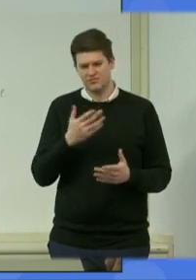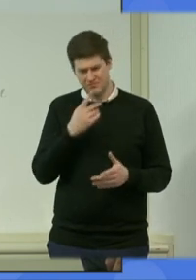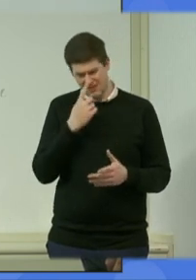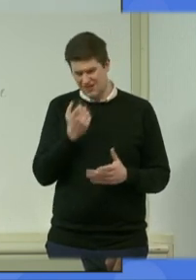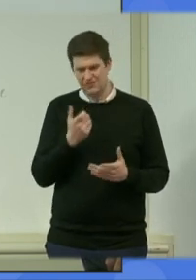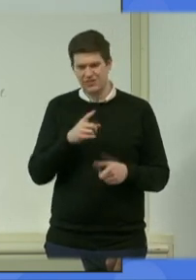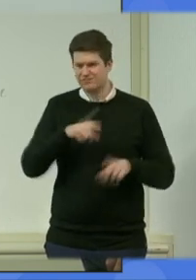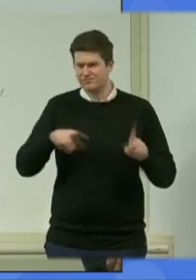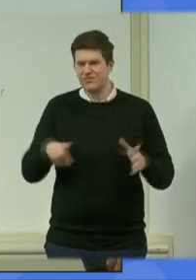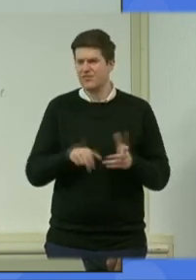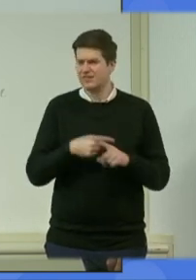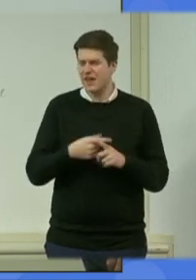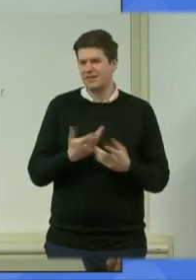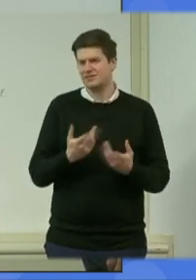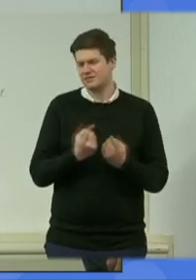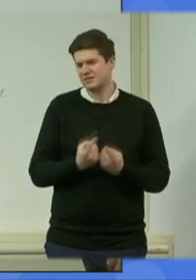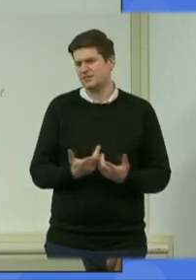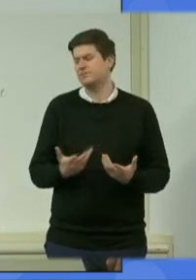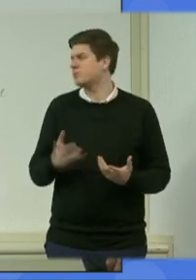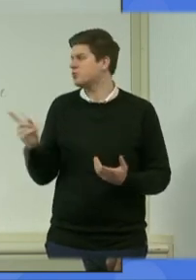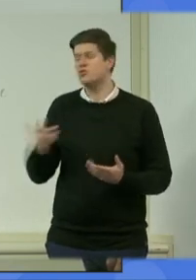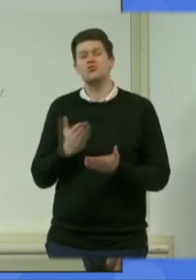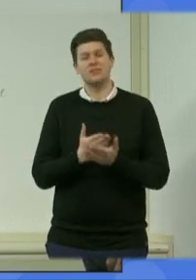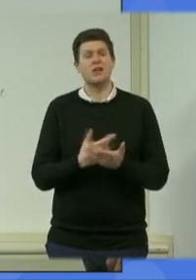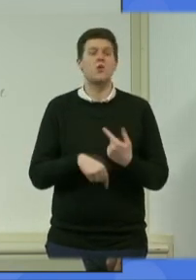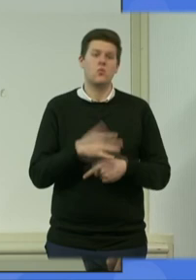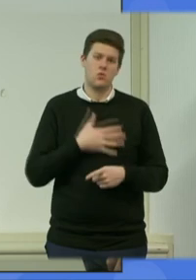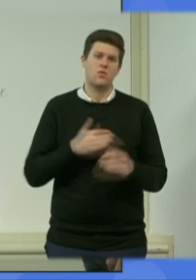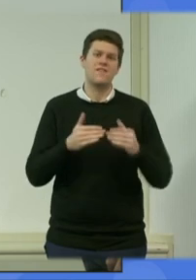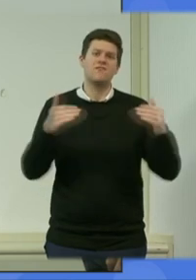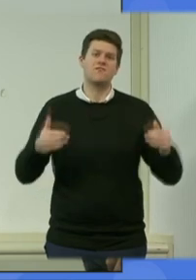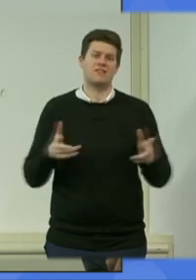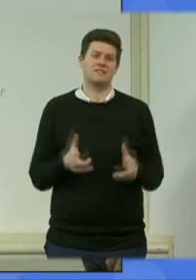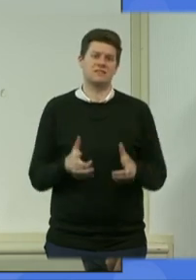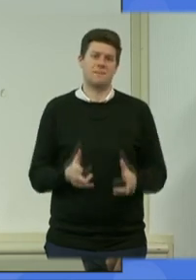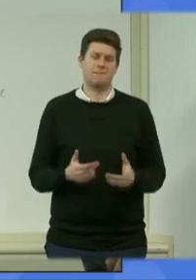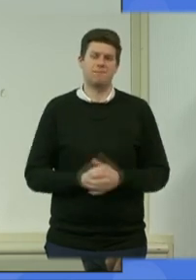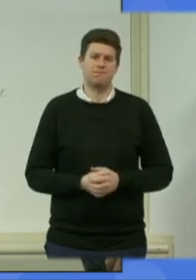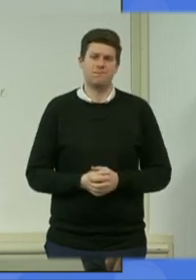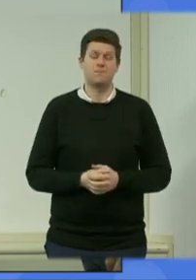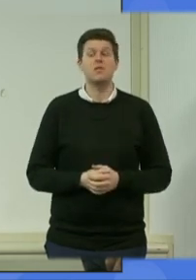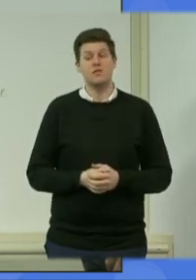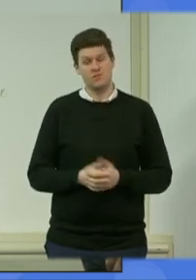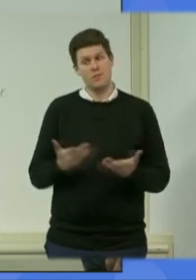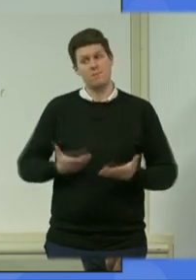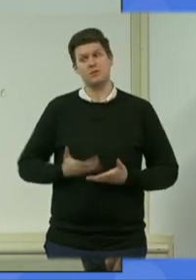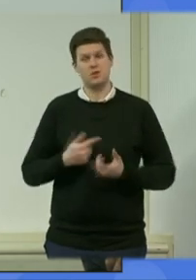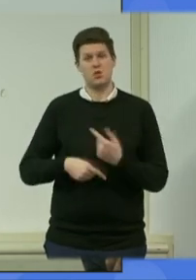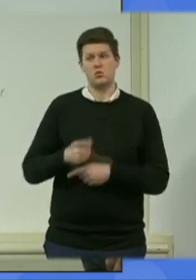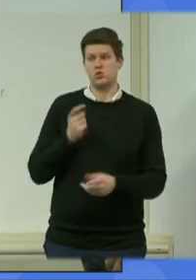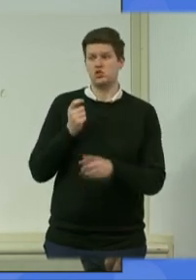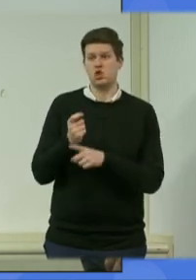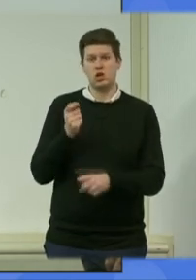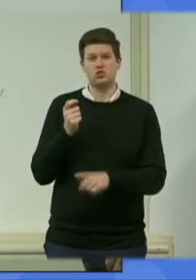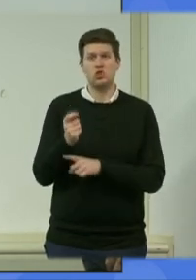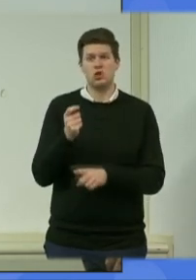probably what you're looking for is a system that is a little bit fairer. I think there's a risk that putting charges onto business can sometimes seem like an easy option.